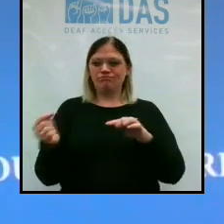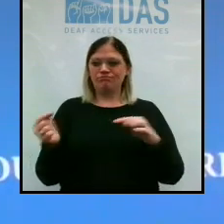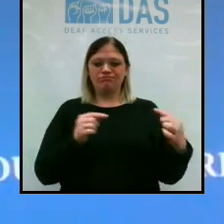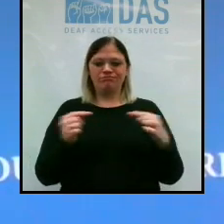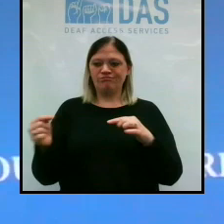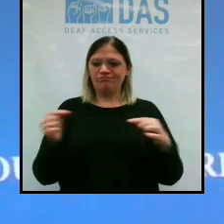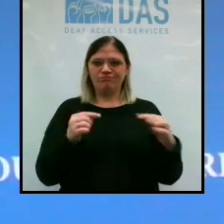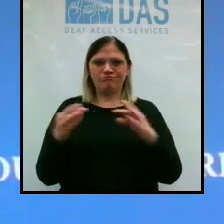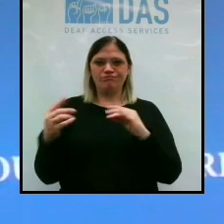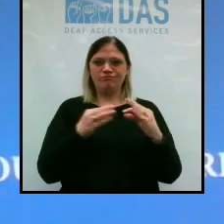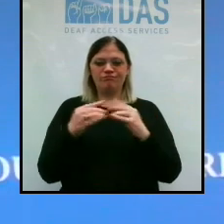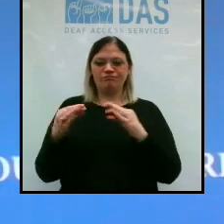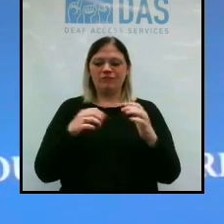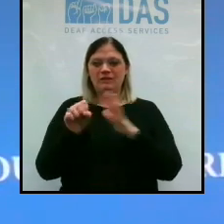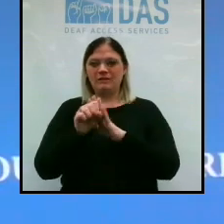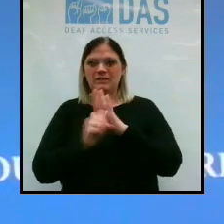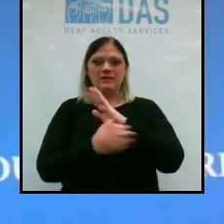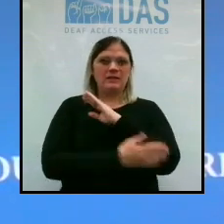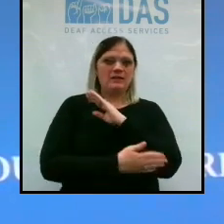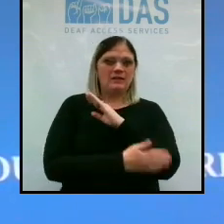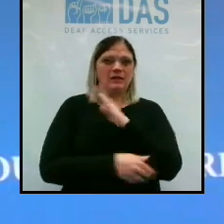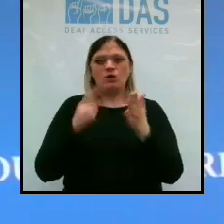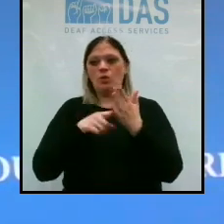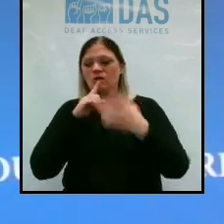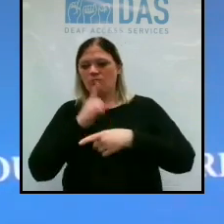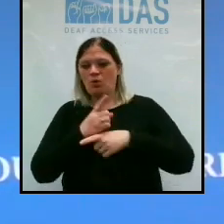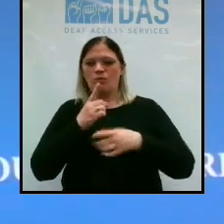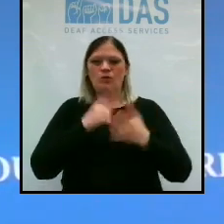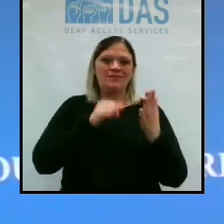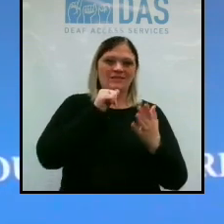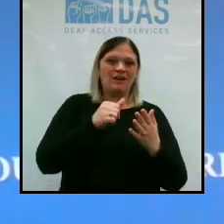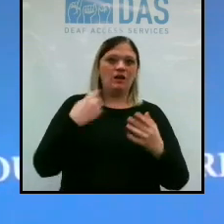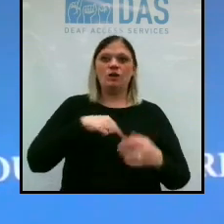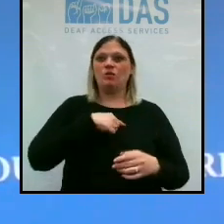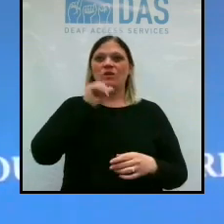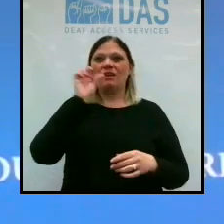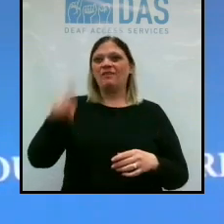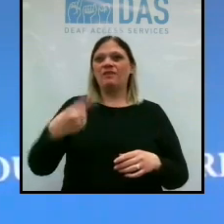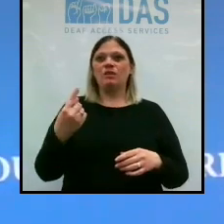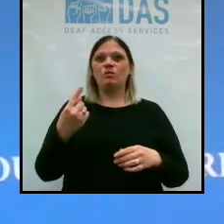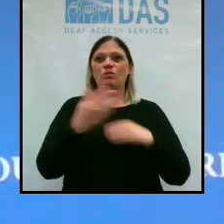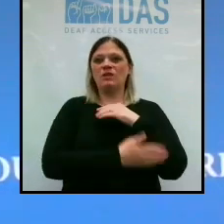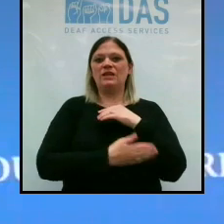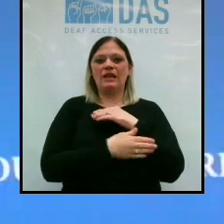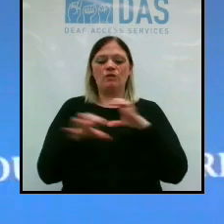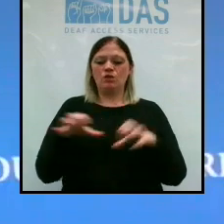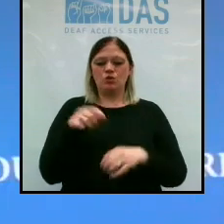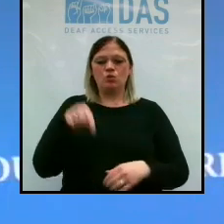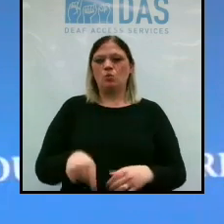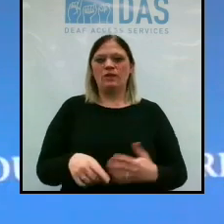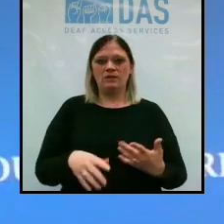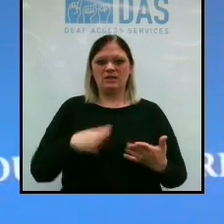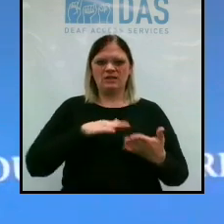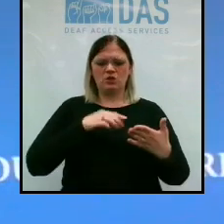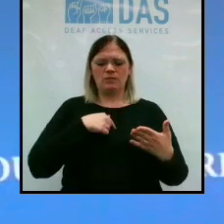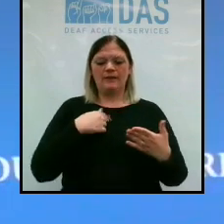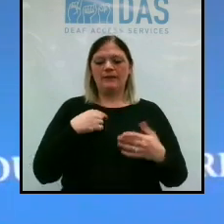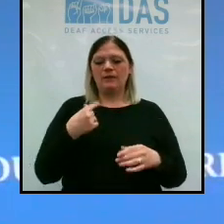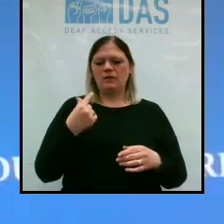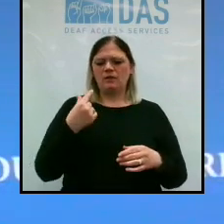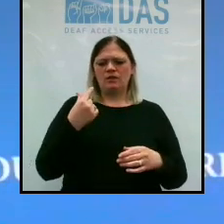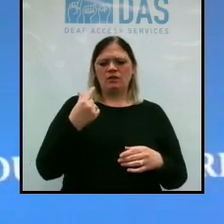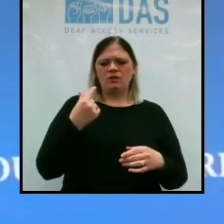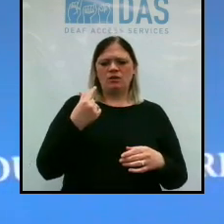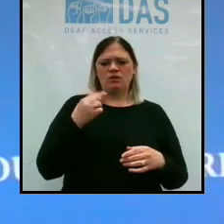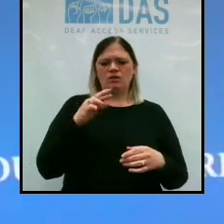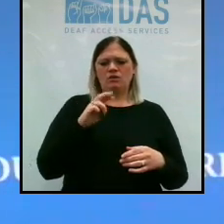state and the county with regards to what is appropriate or not. We're not the only county to have done this. Excuse me. I know Greene County